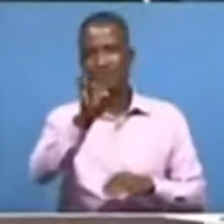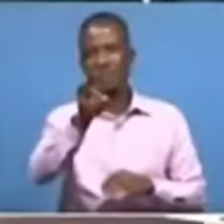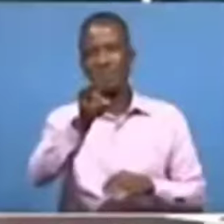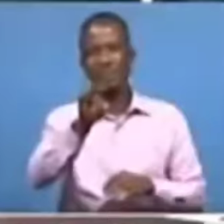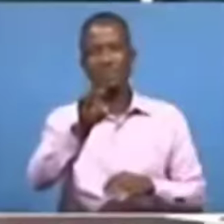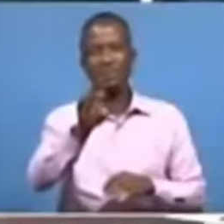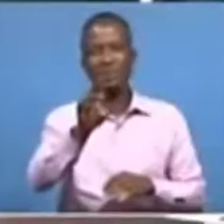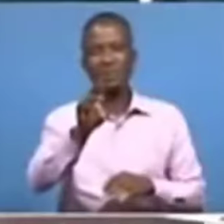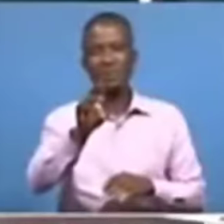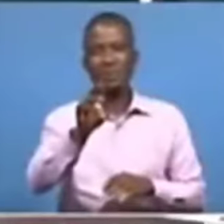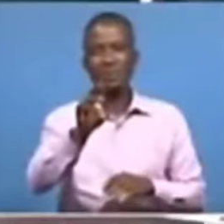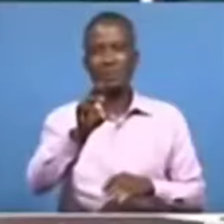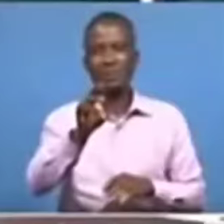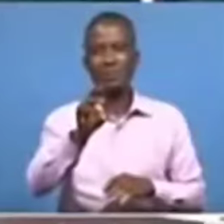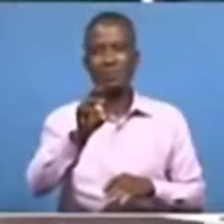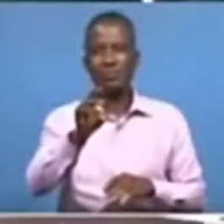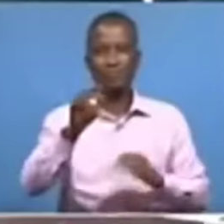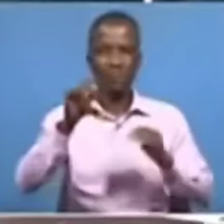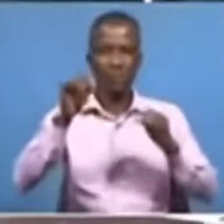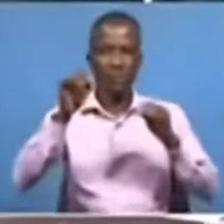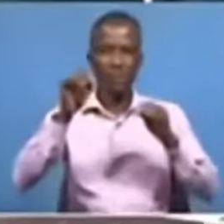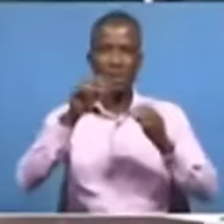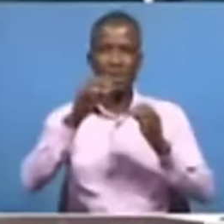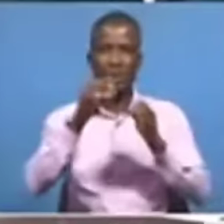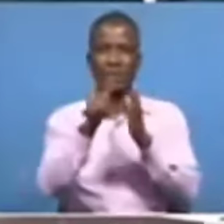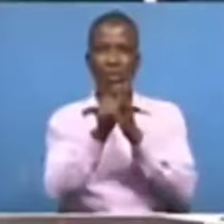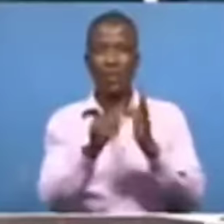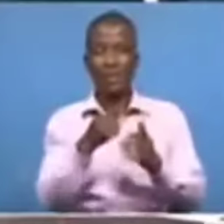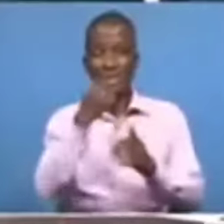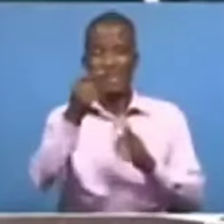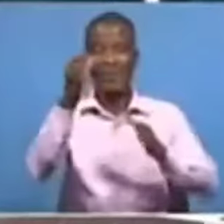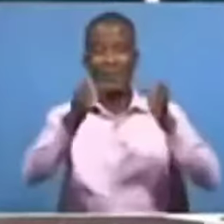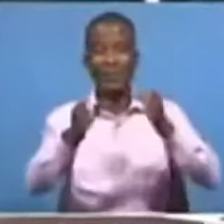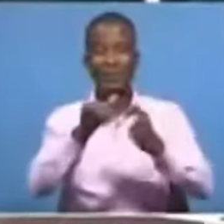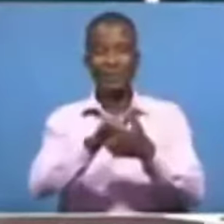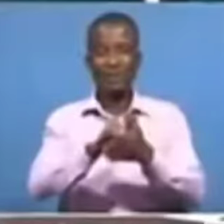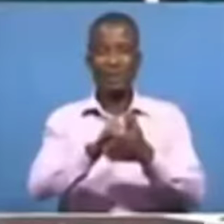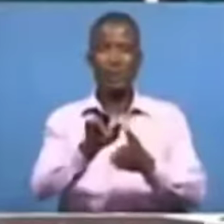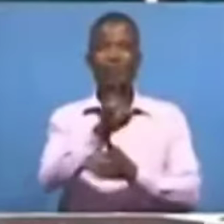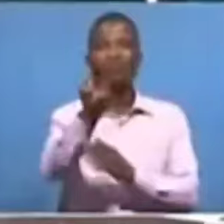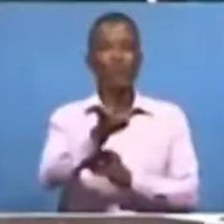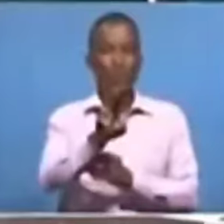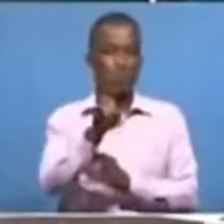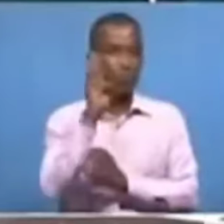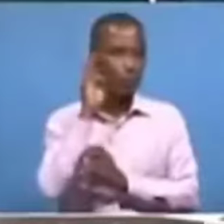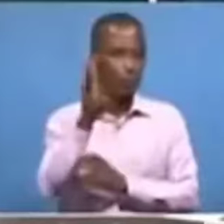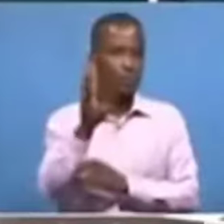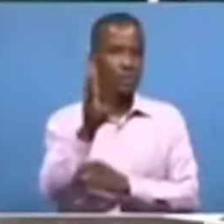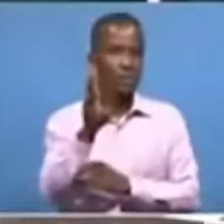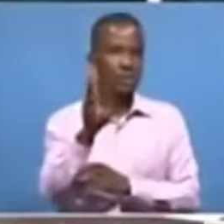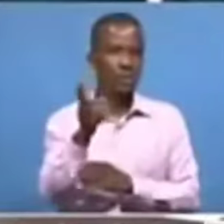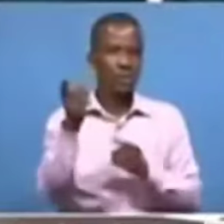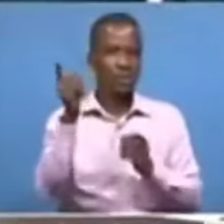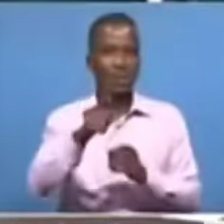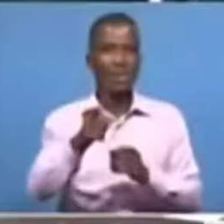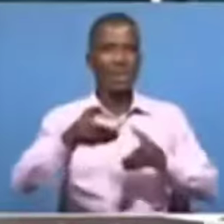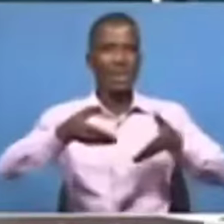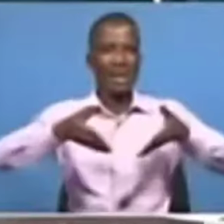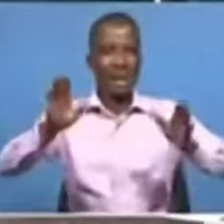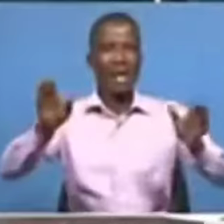which counsel indicated to the court that he was going to apply should leave be